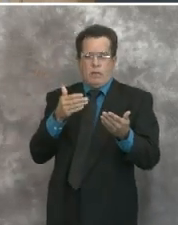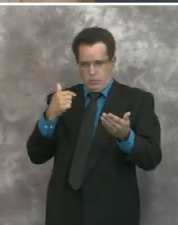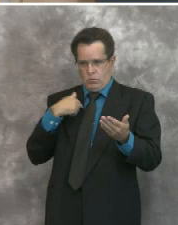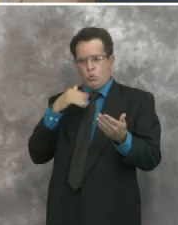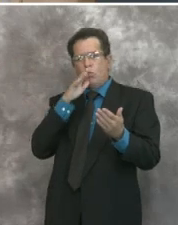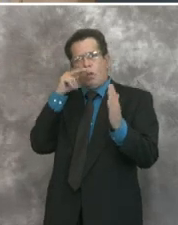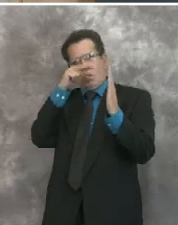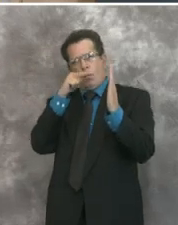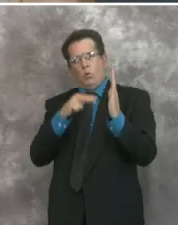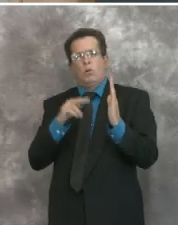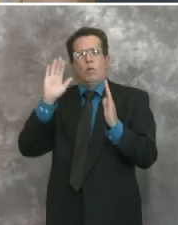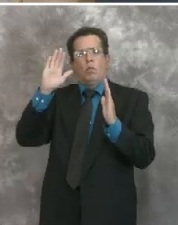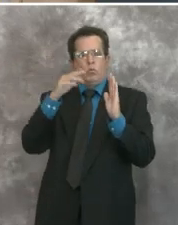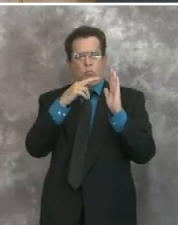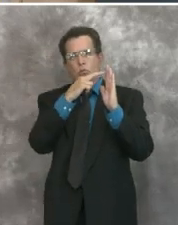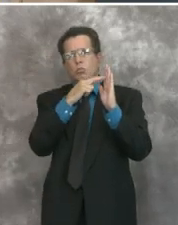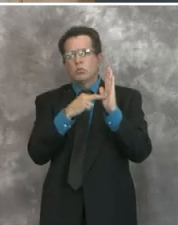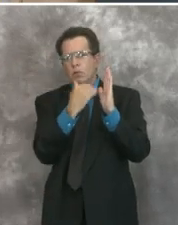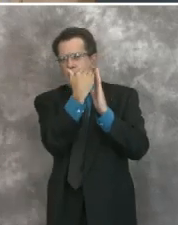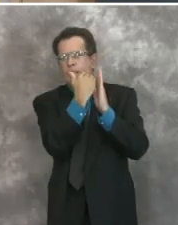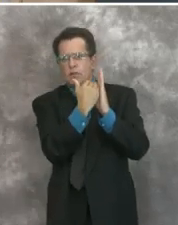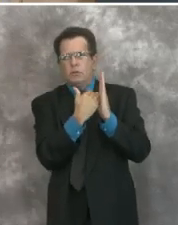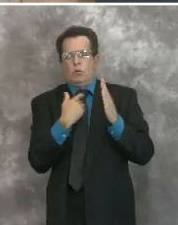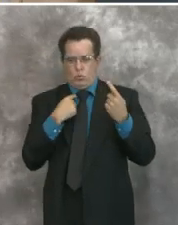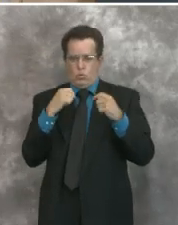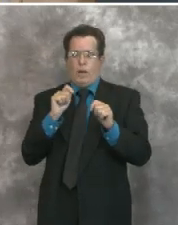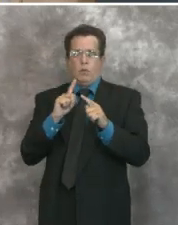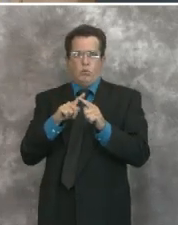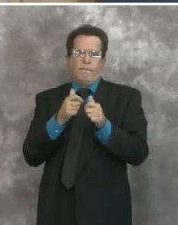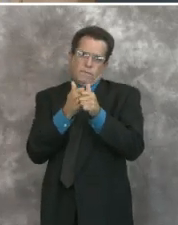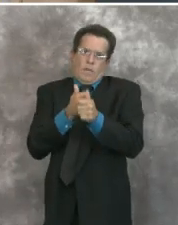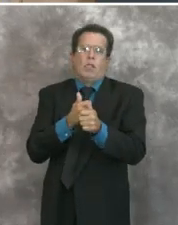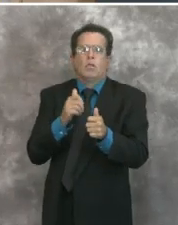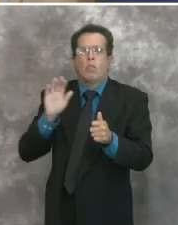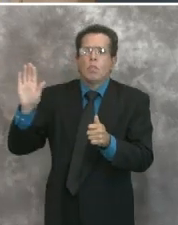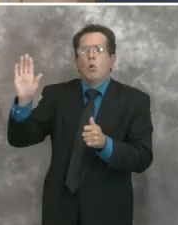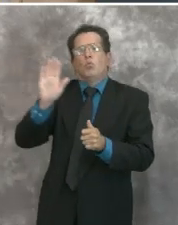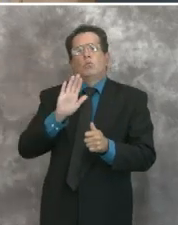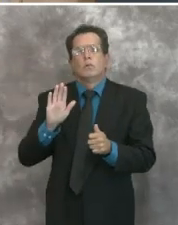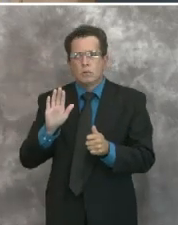be guidelines that we will take a look at and try to incorporate into the overall